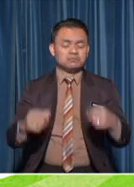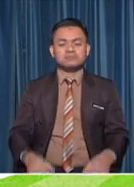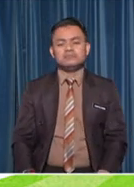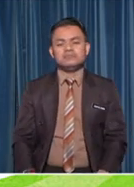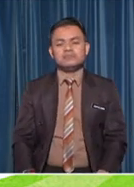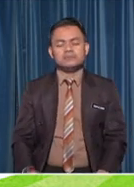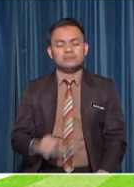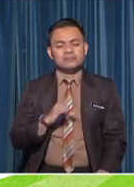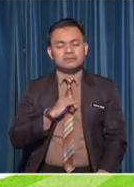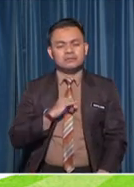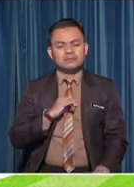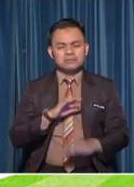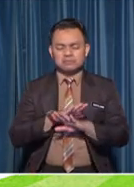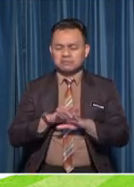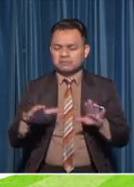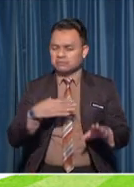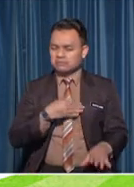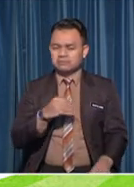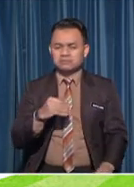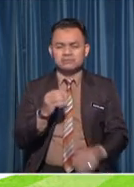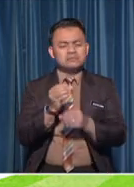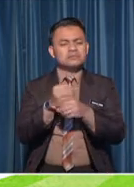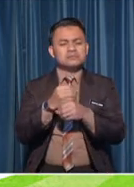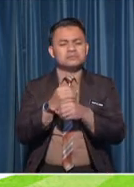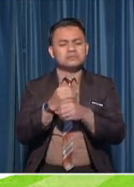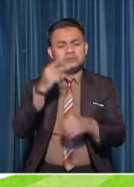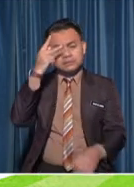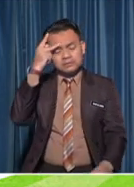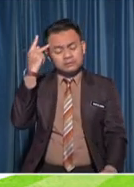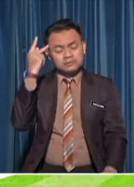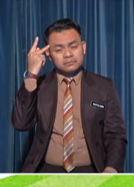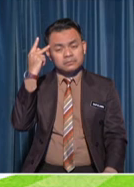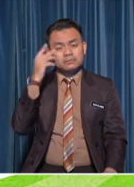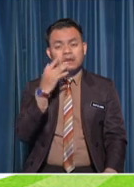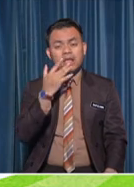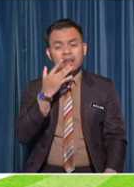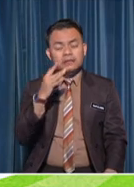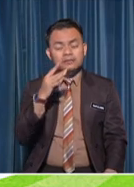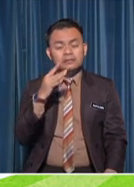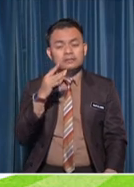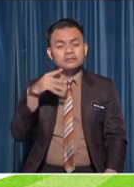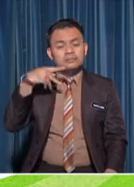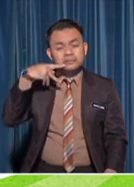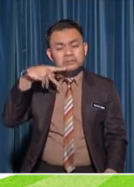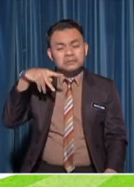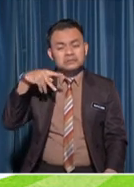I don't like coffee because it tastes bitter.